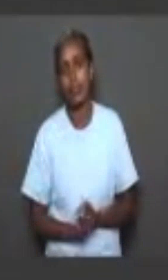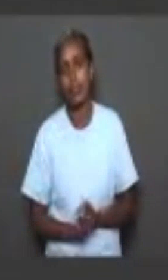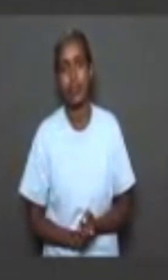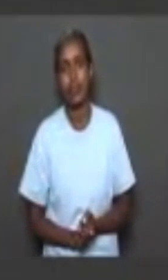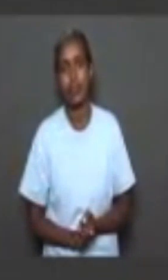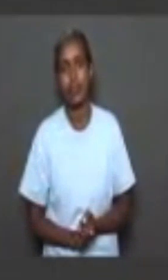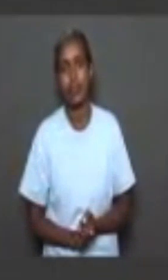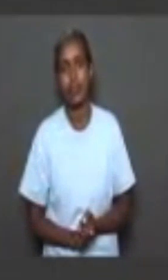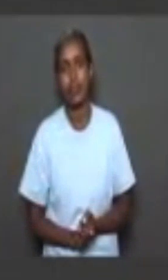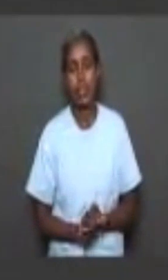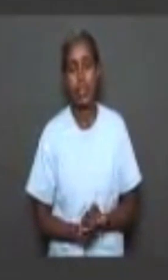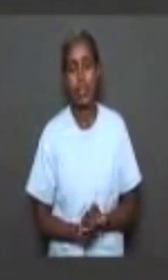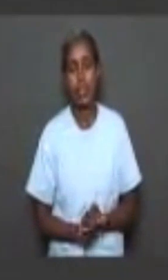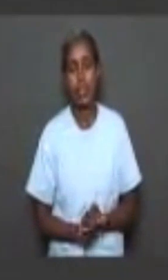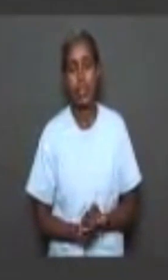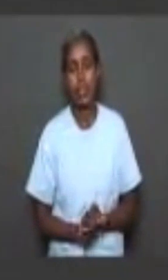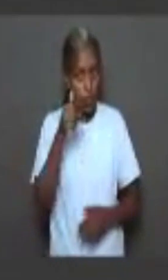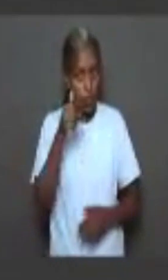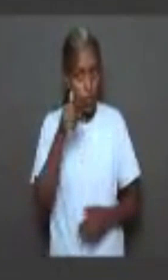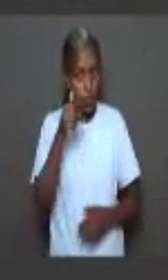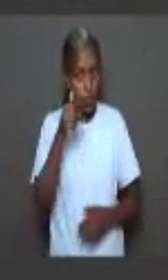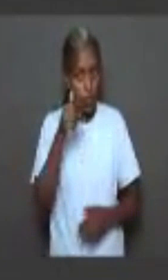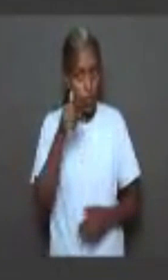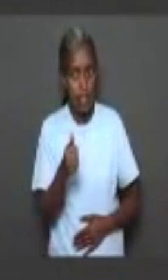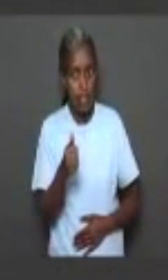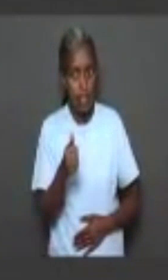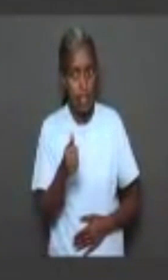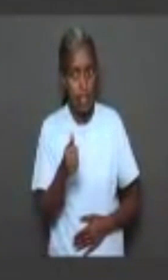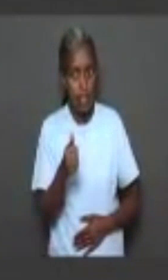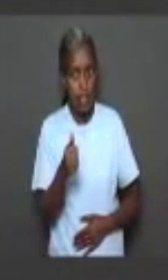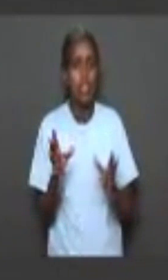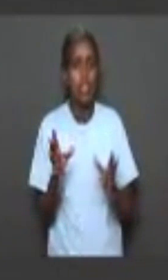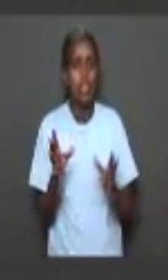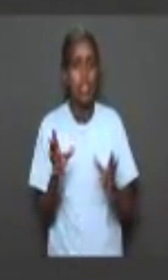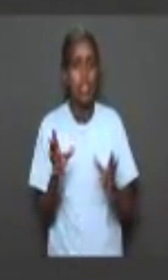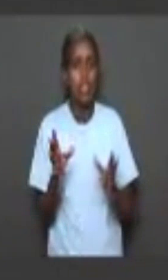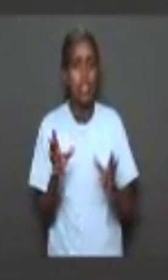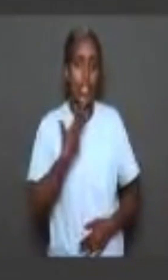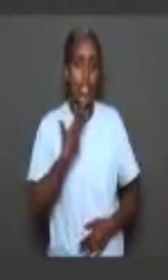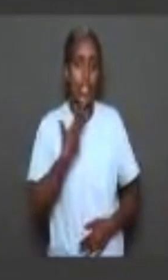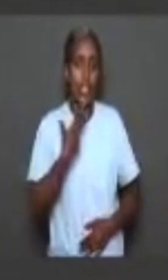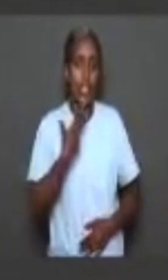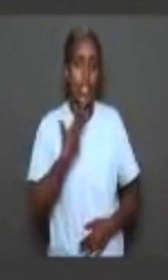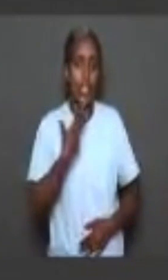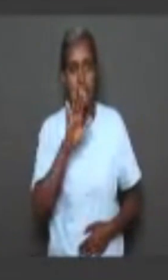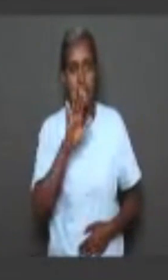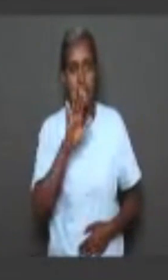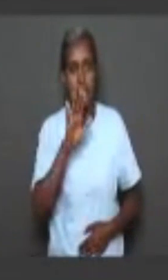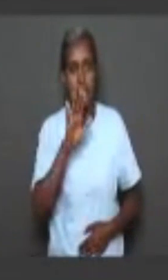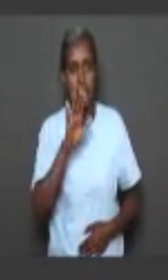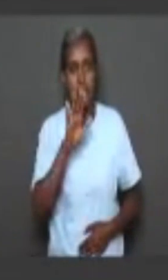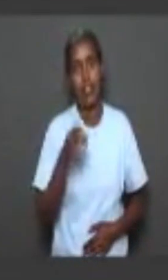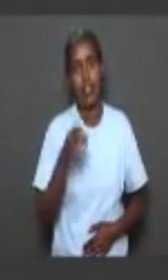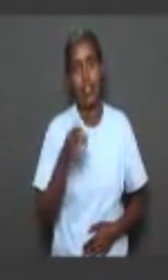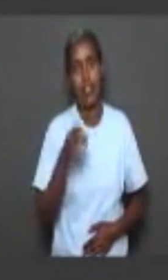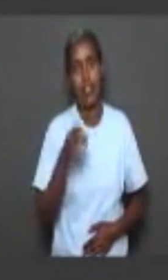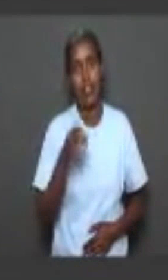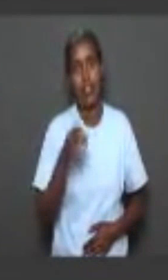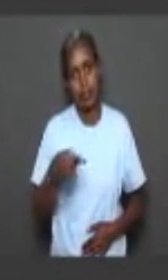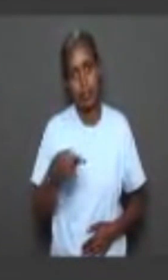The set of A is the set of elements 5, 8,